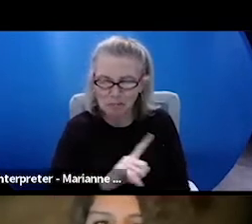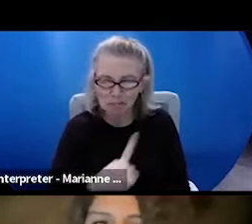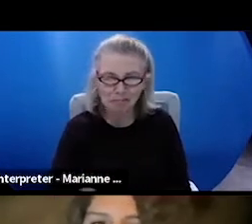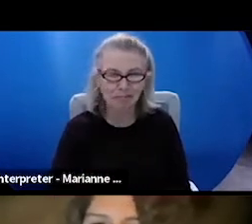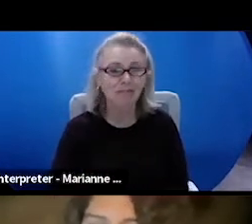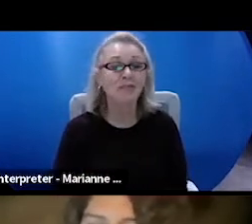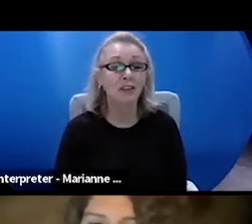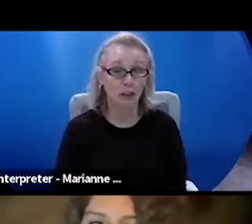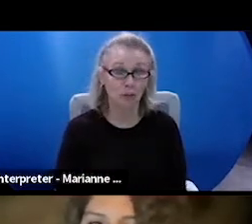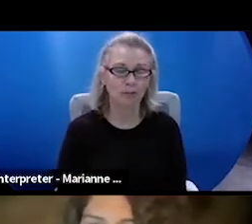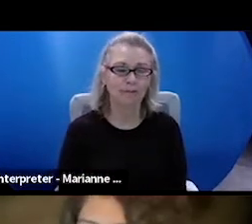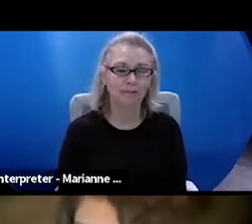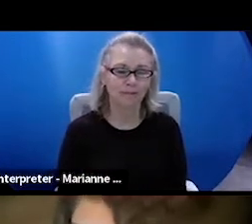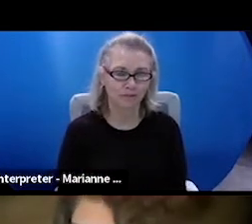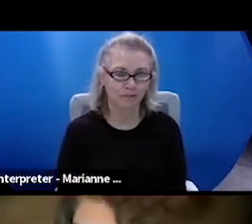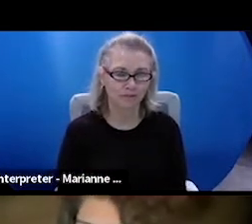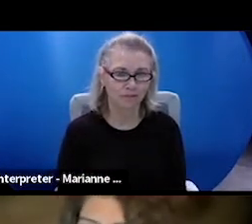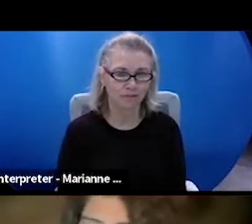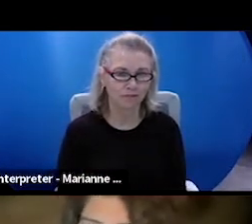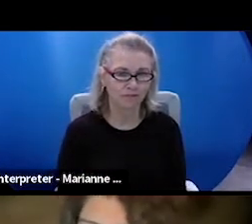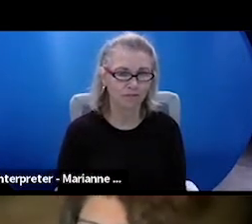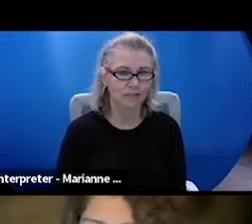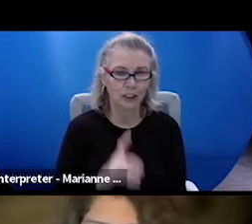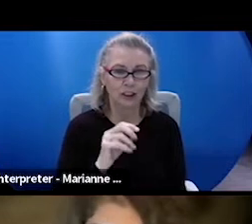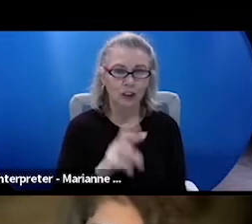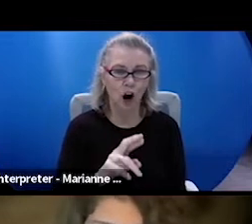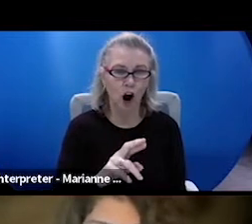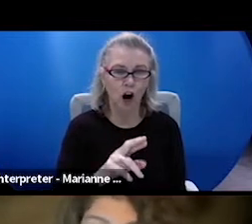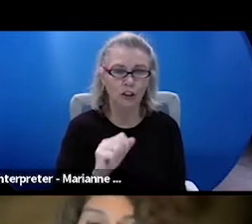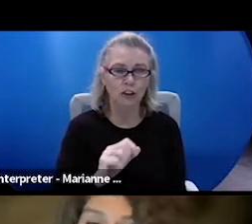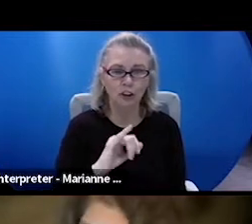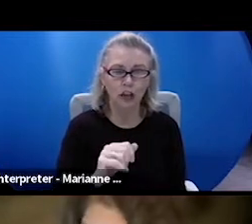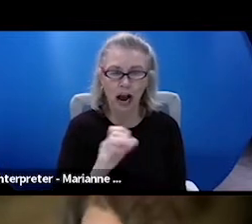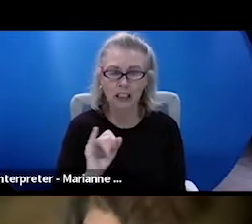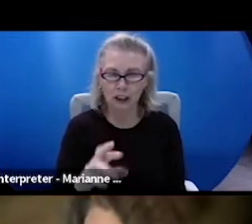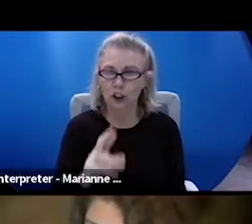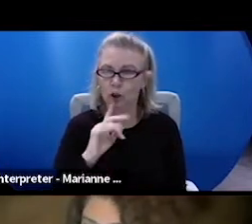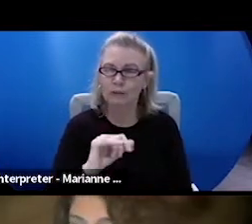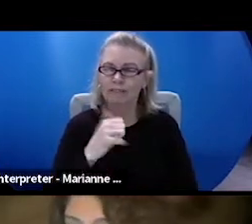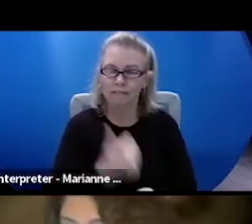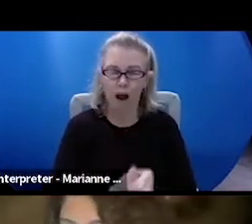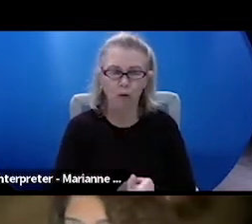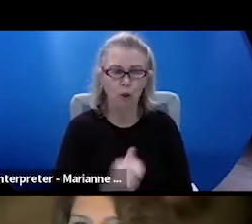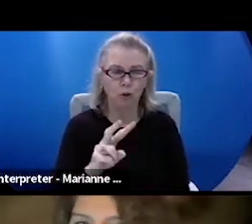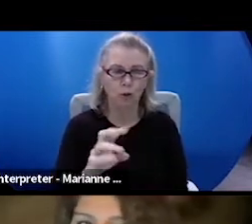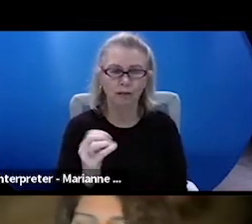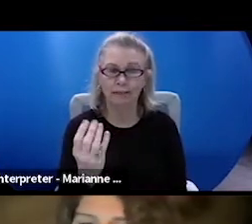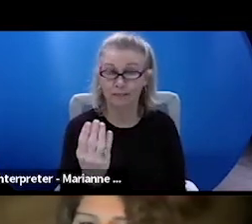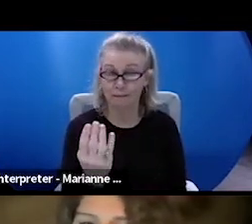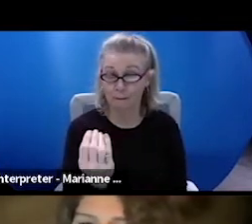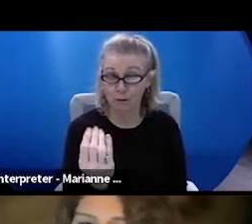So, Dar Jacir was founded in 2014.